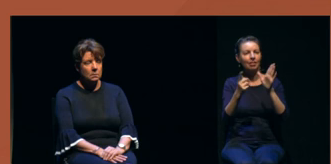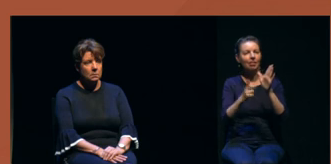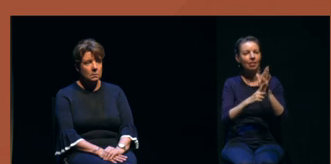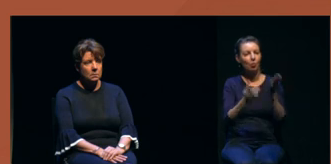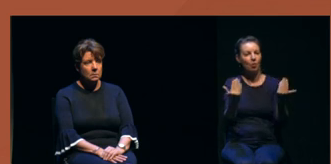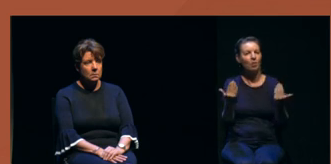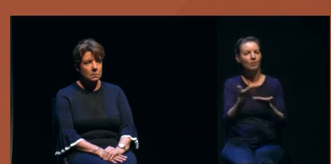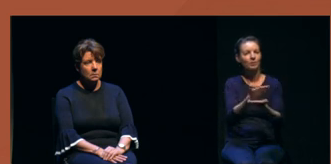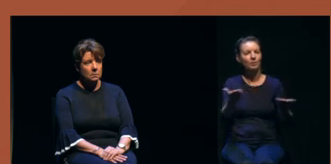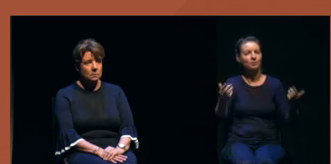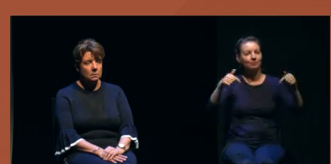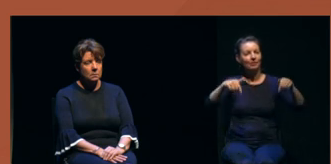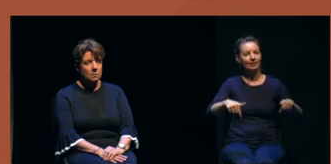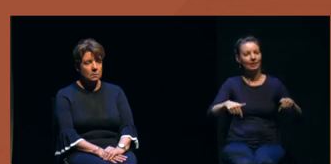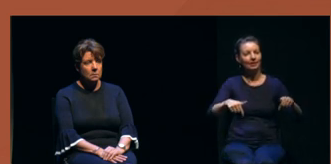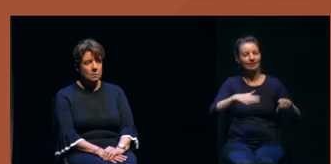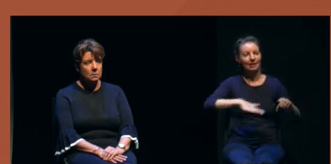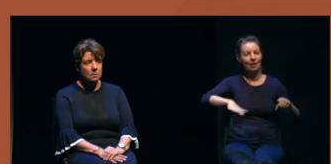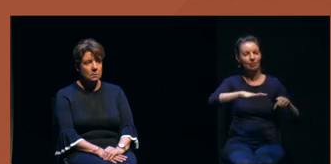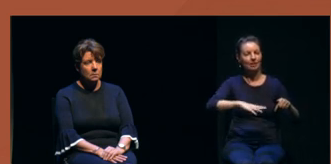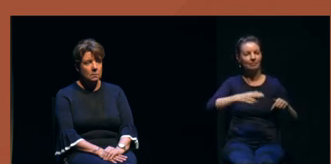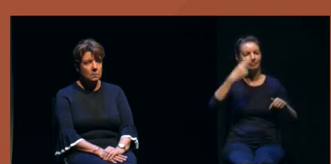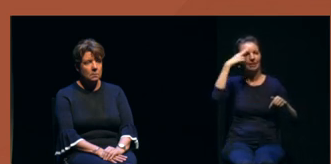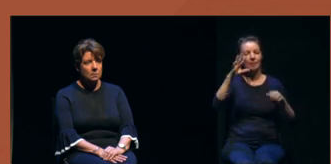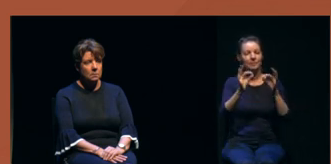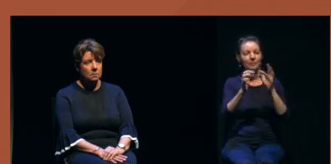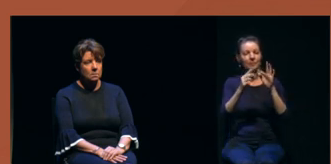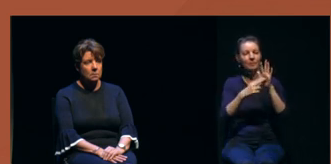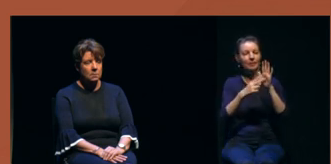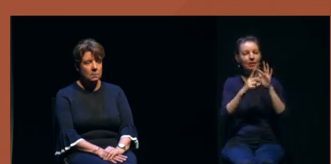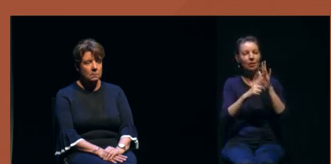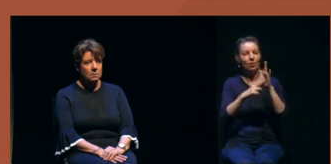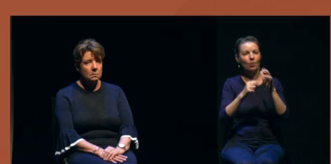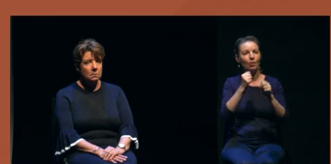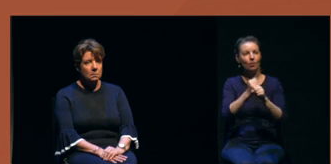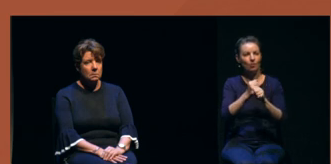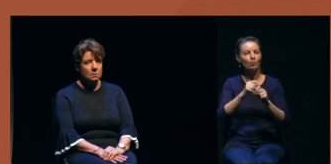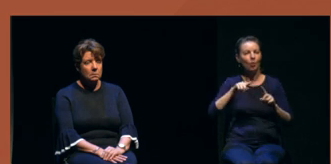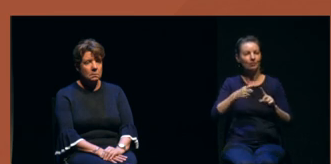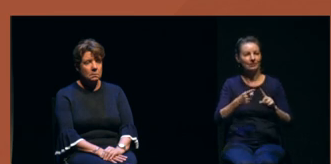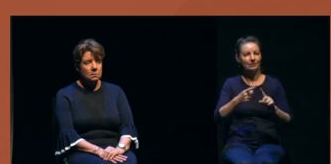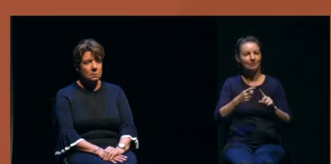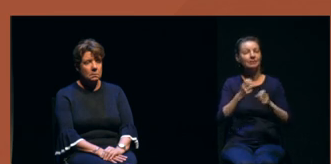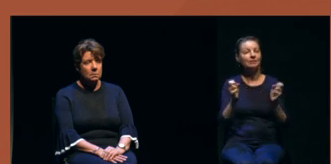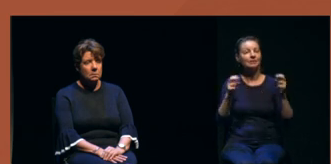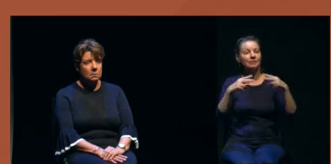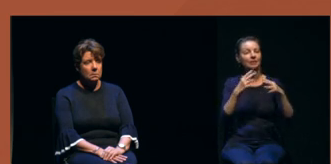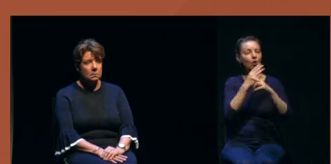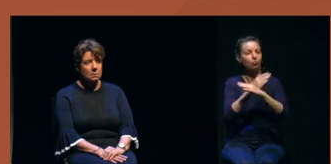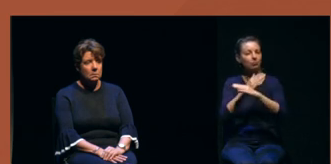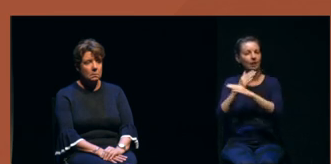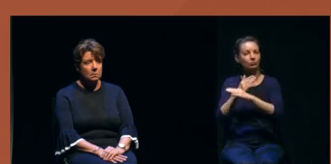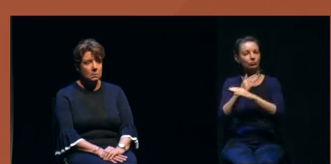Jubagali, now known as Bennelong Point. The Sydney Opera House honours our First Nations